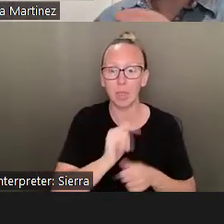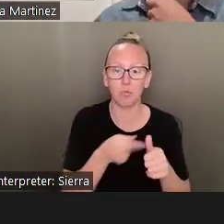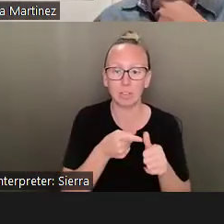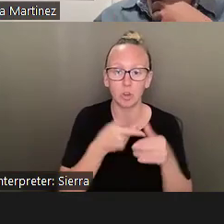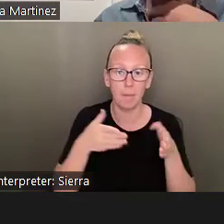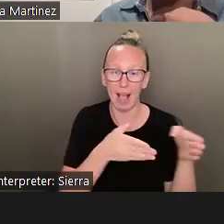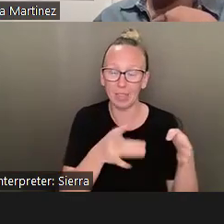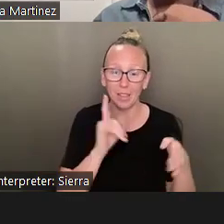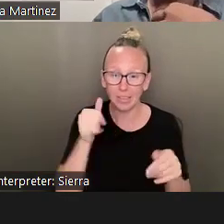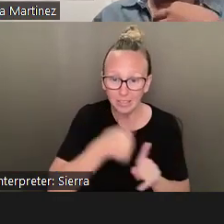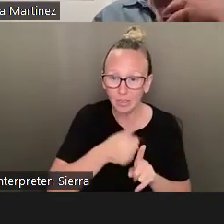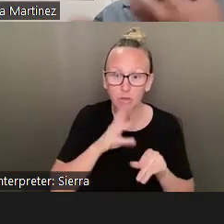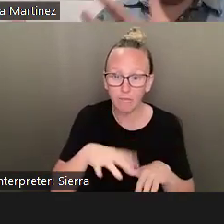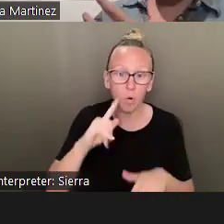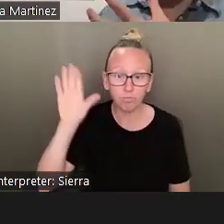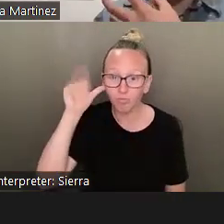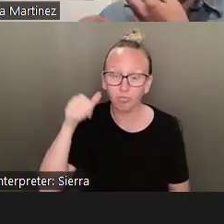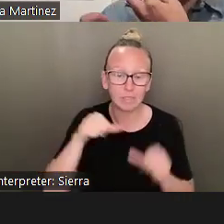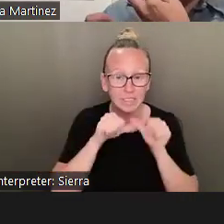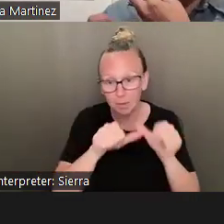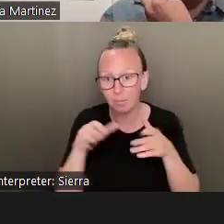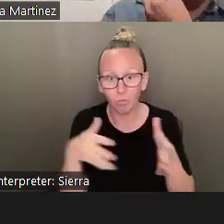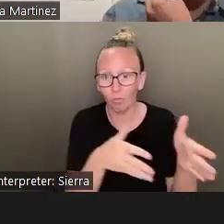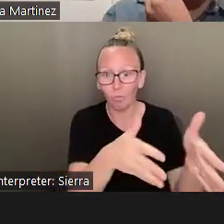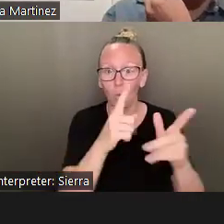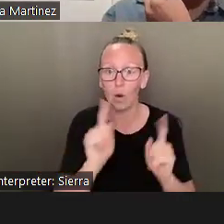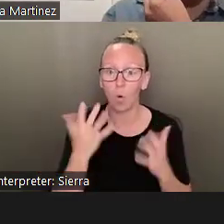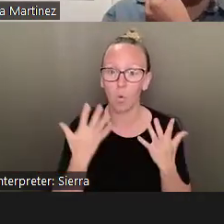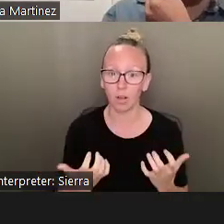move. And so again, I felt like this